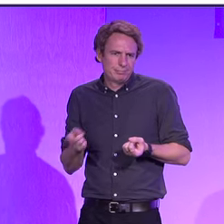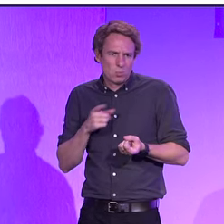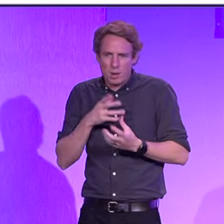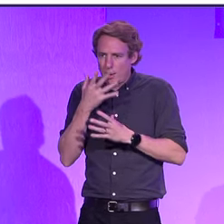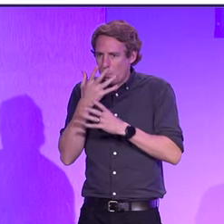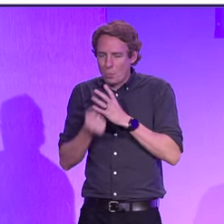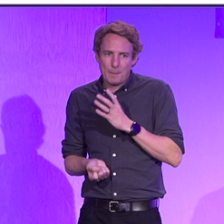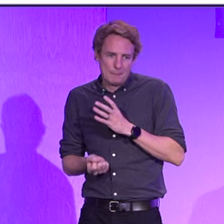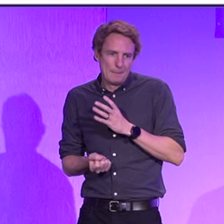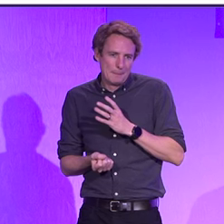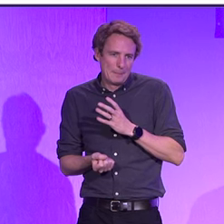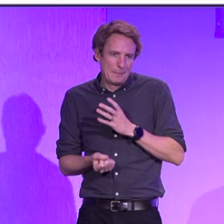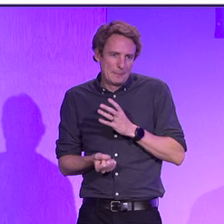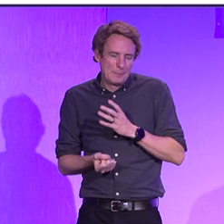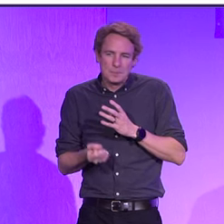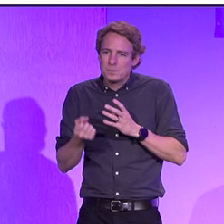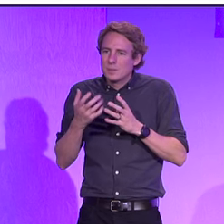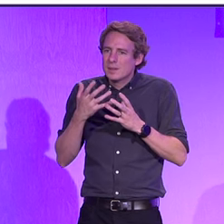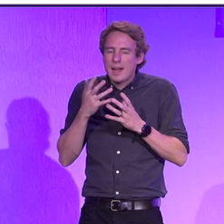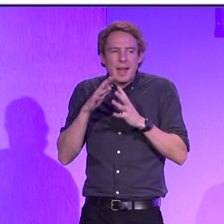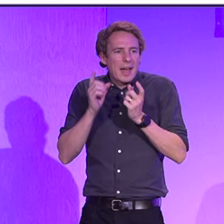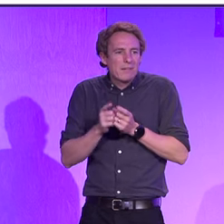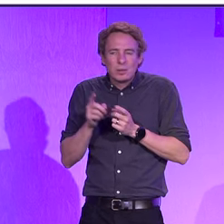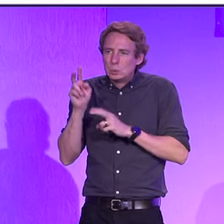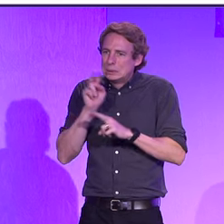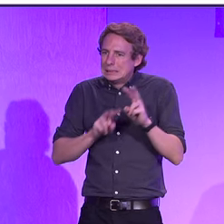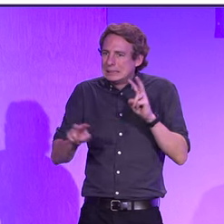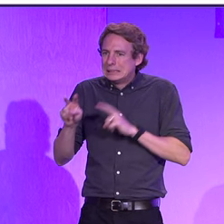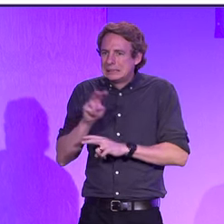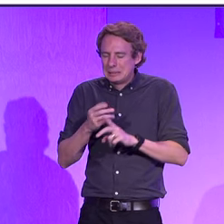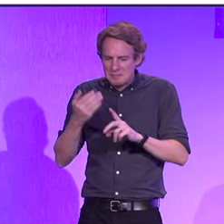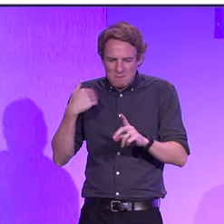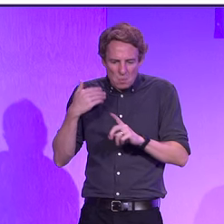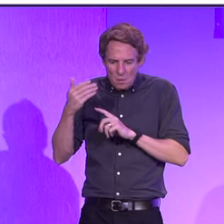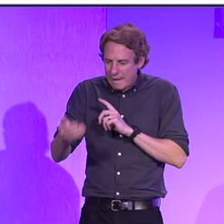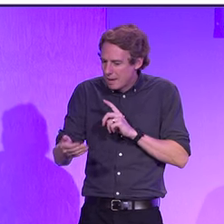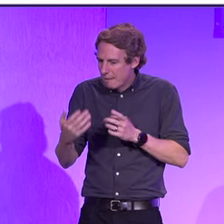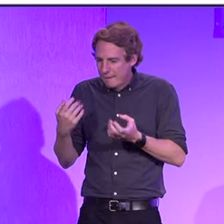embodying it in it. It's like everything around you, everything before you, and everything, you know, after you, and